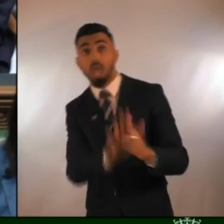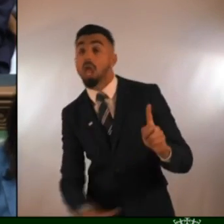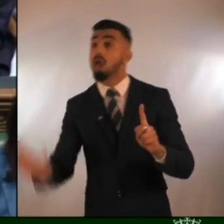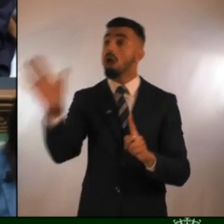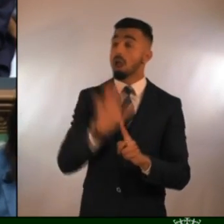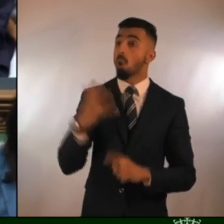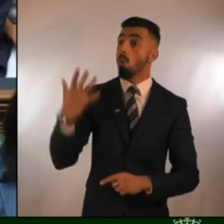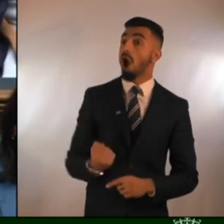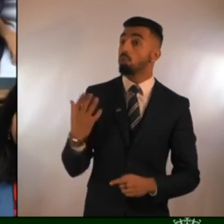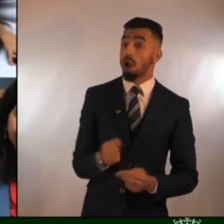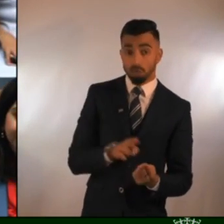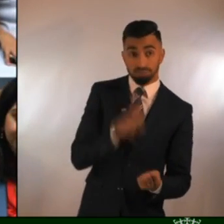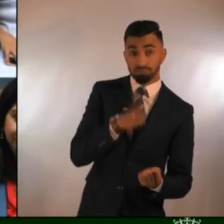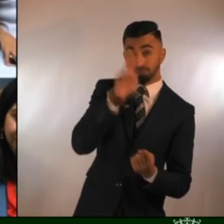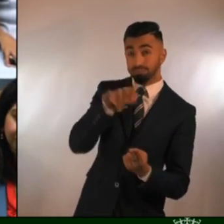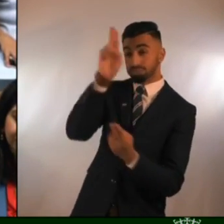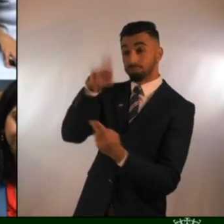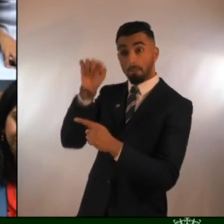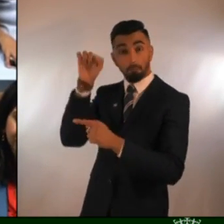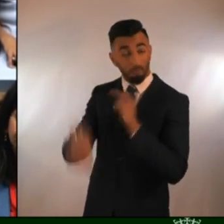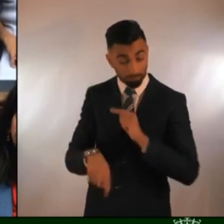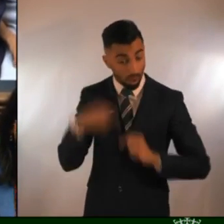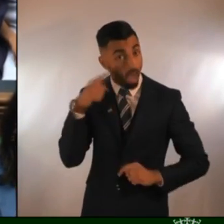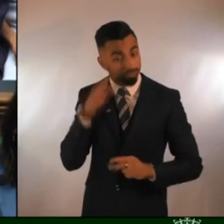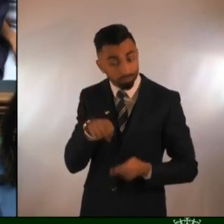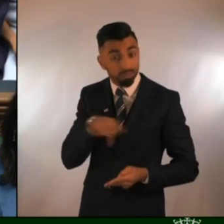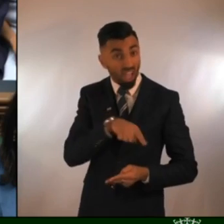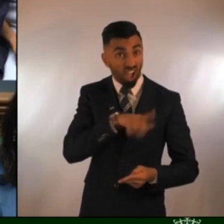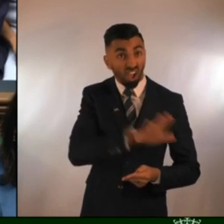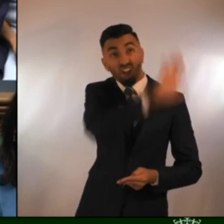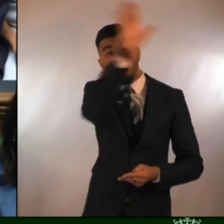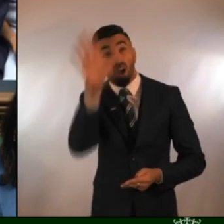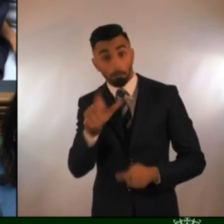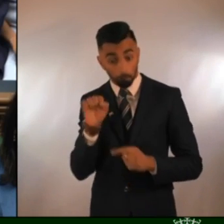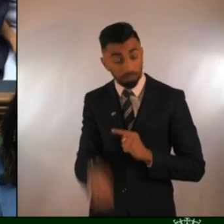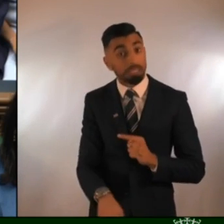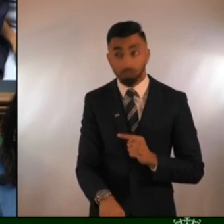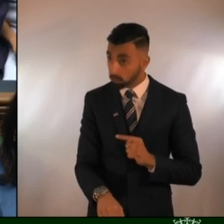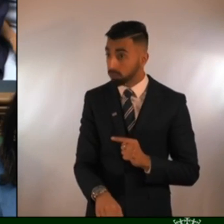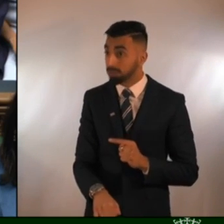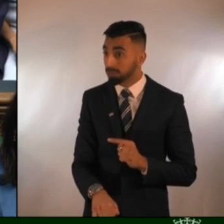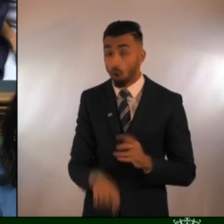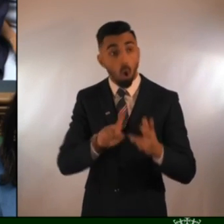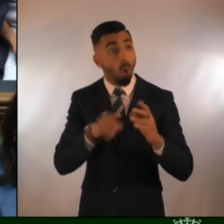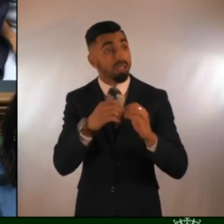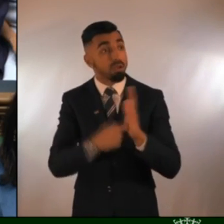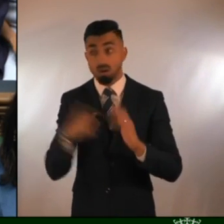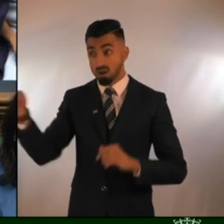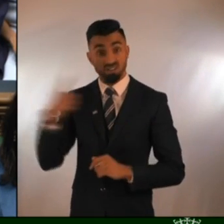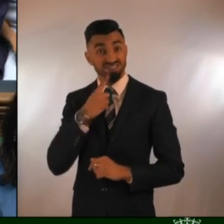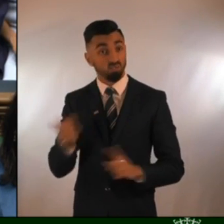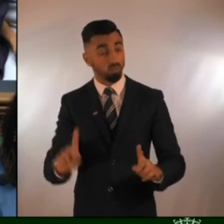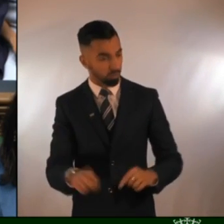UK than they have in London. The OBR expect 500,000 people more will be in work by